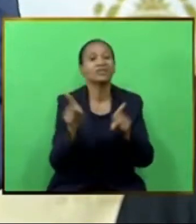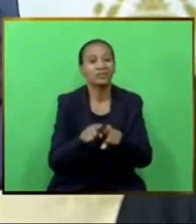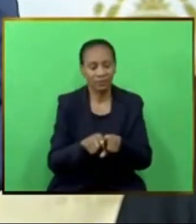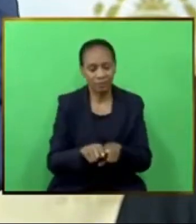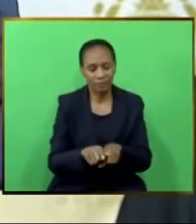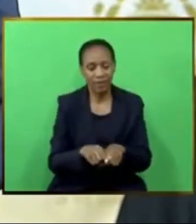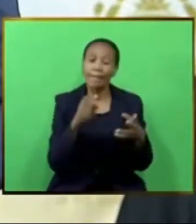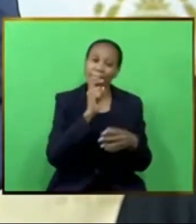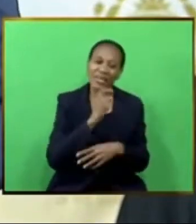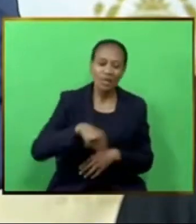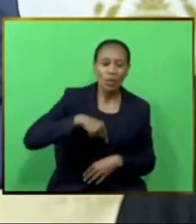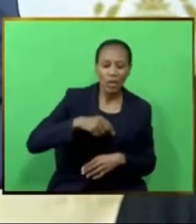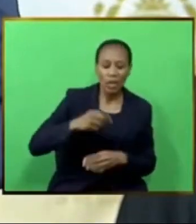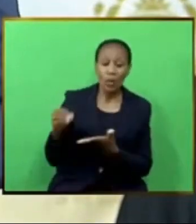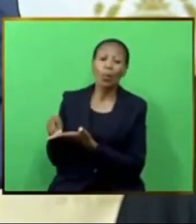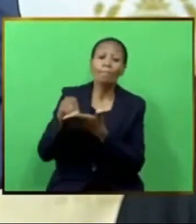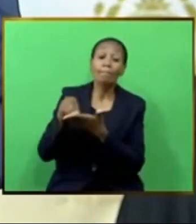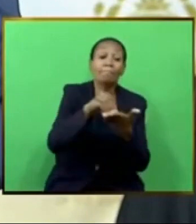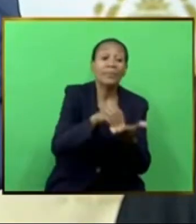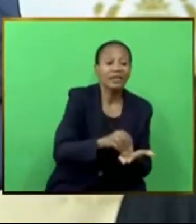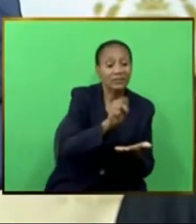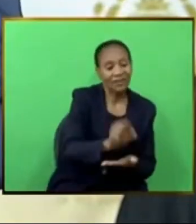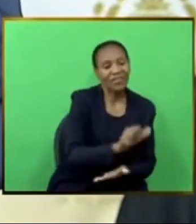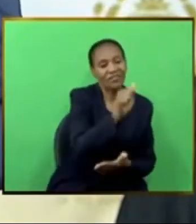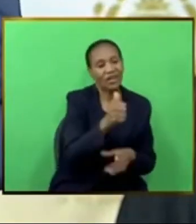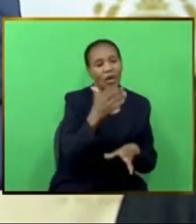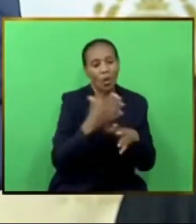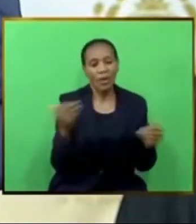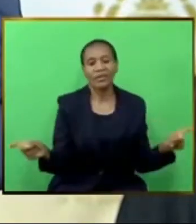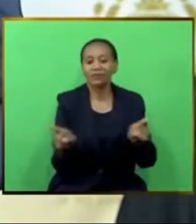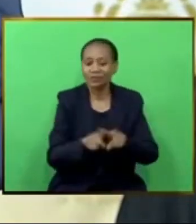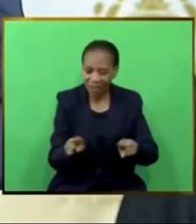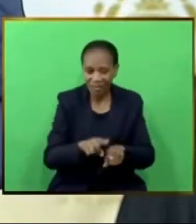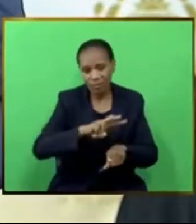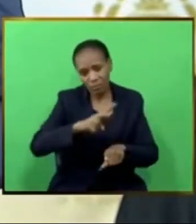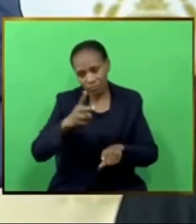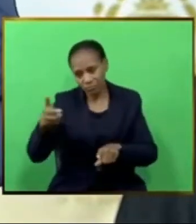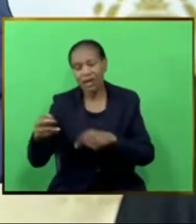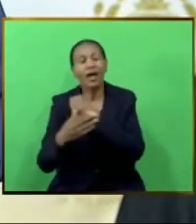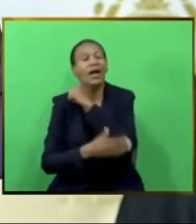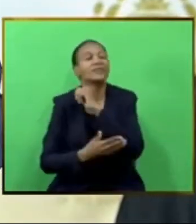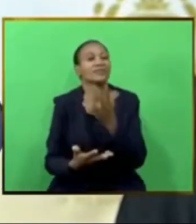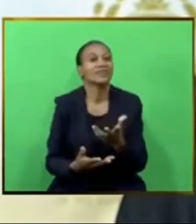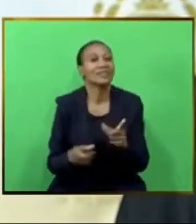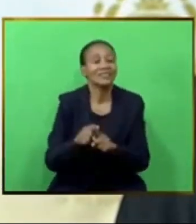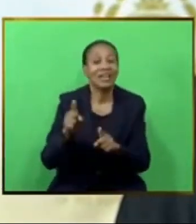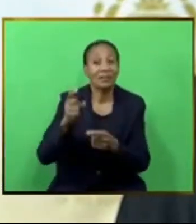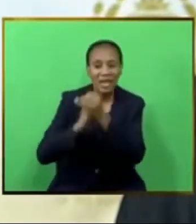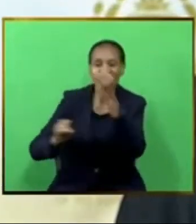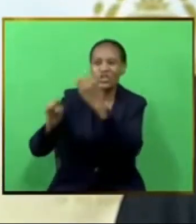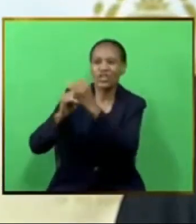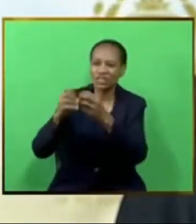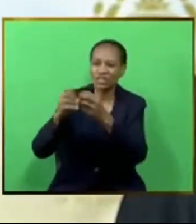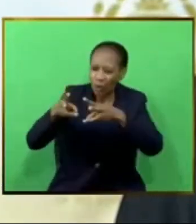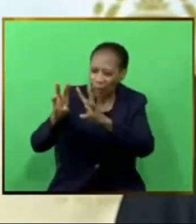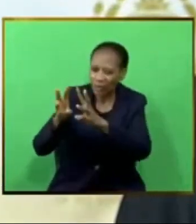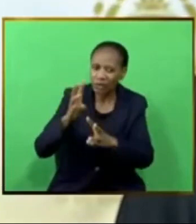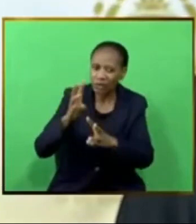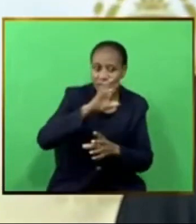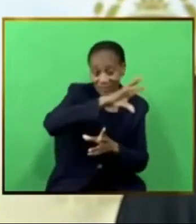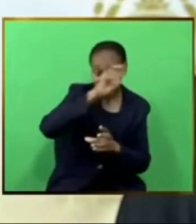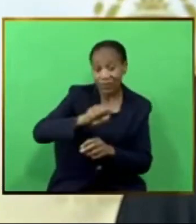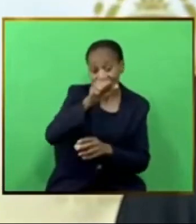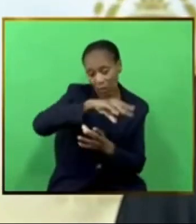we are bringing South Africa closer to our peers and ensuring alignment to international best practices. We will